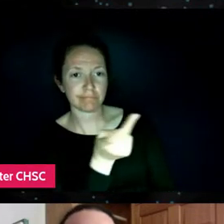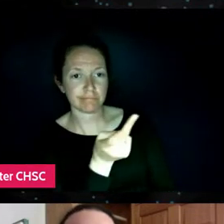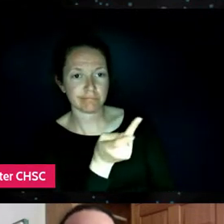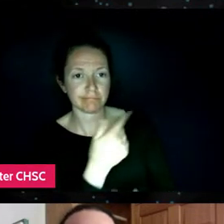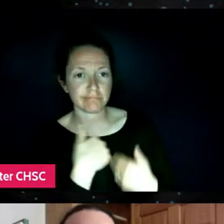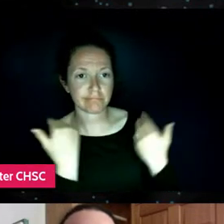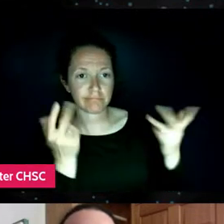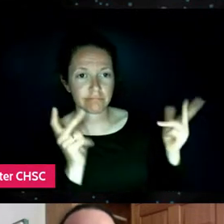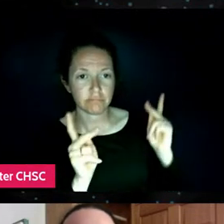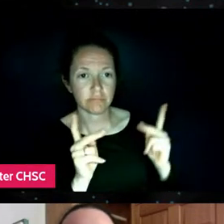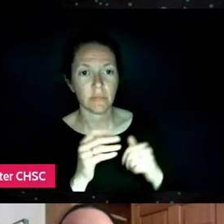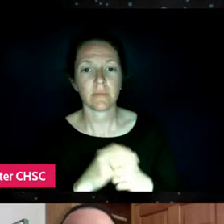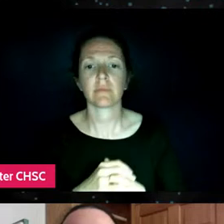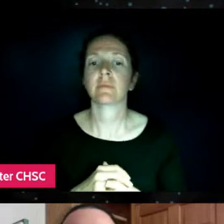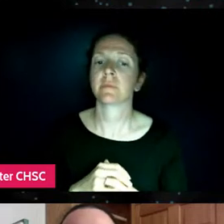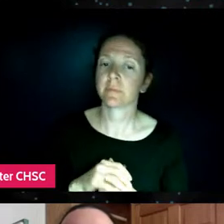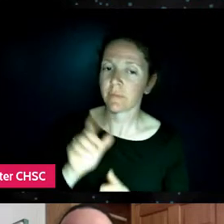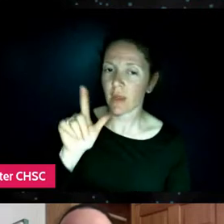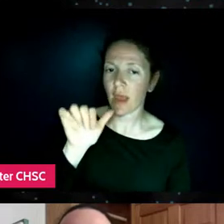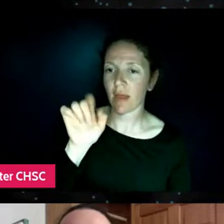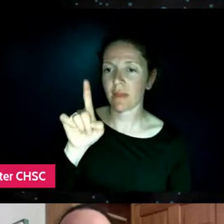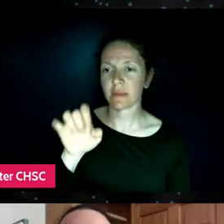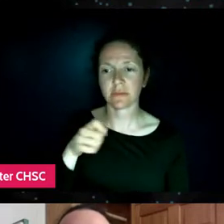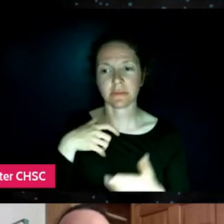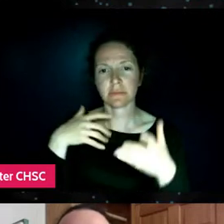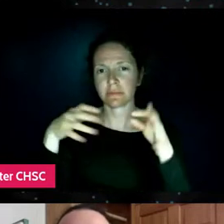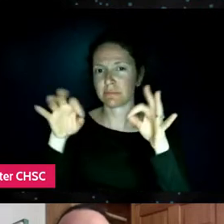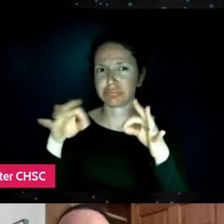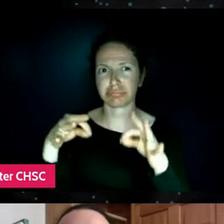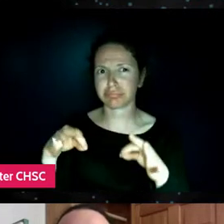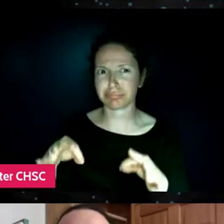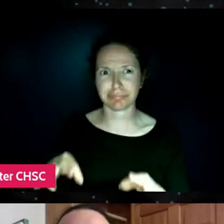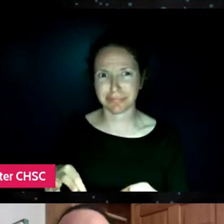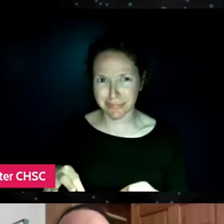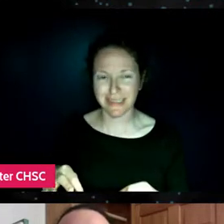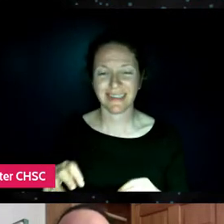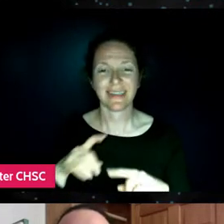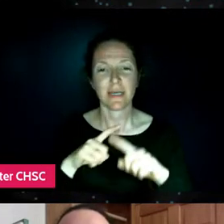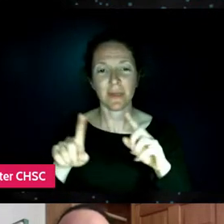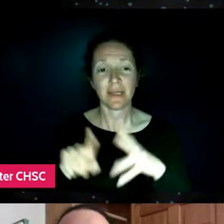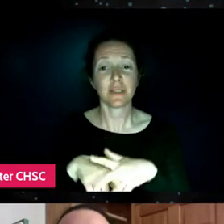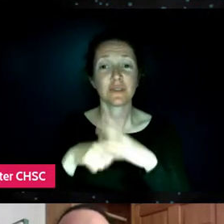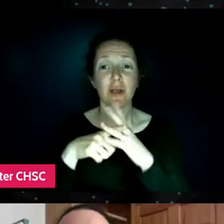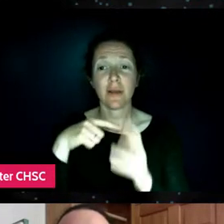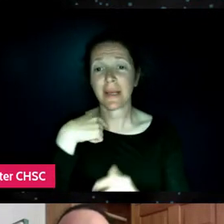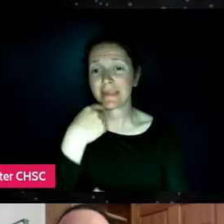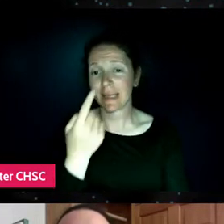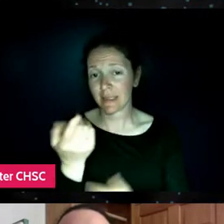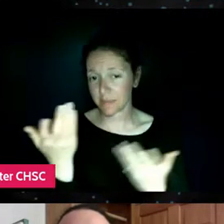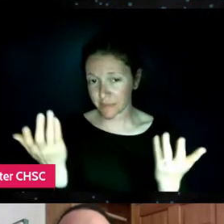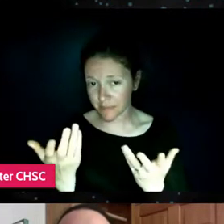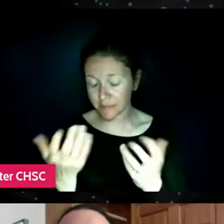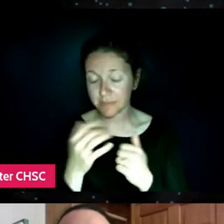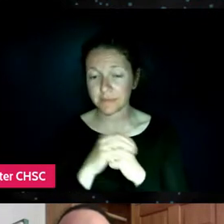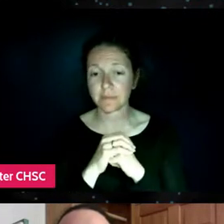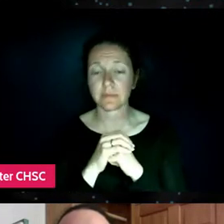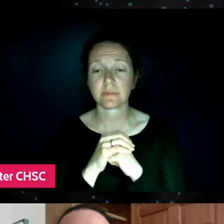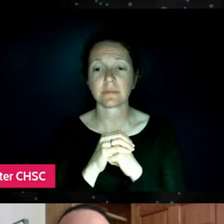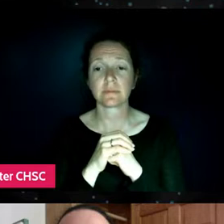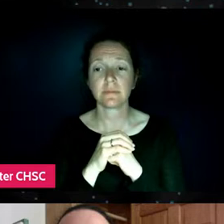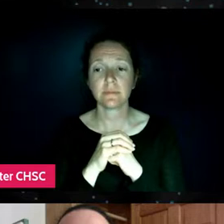Sure. Well, there's a lot to say here, but I'll just start by saying, with regard to the